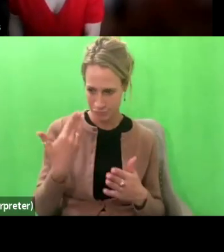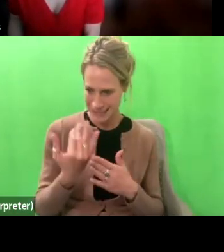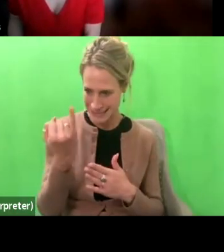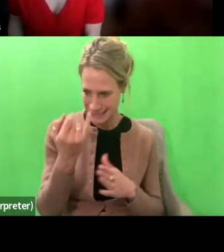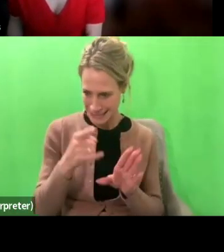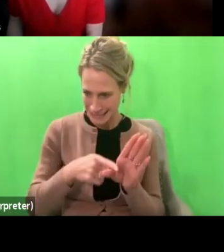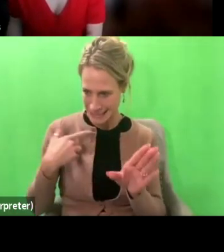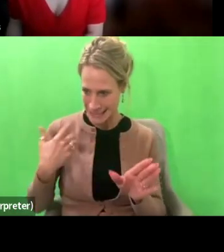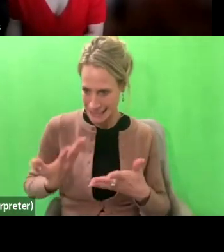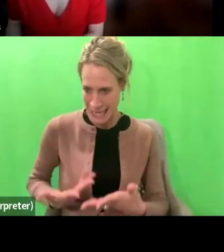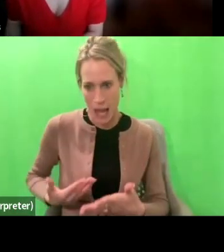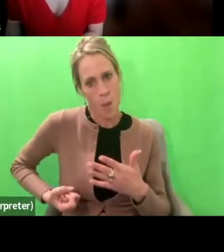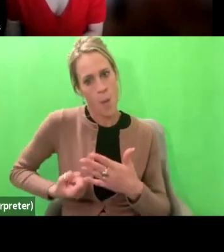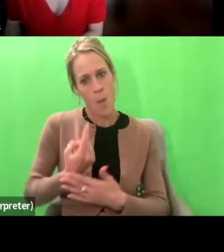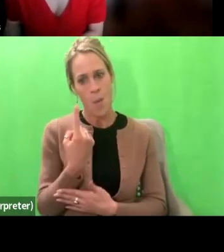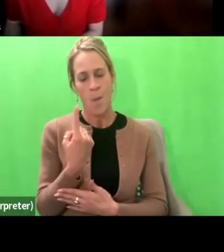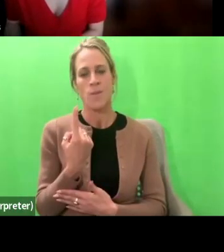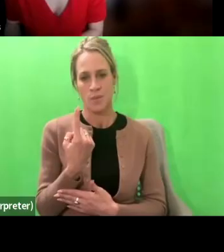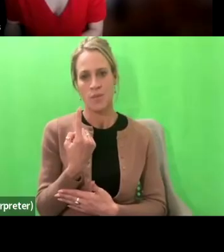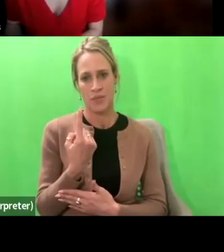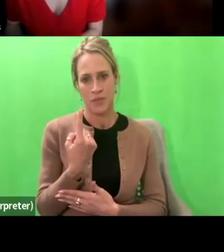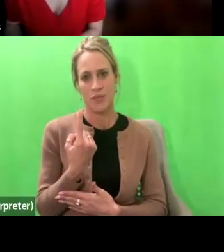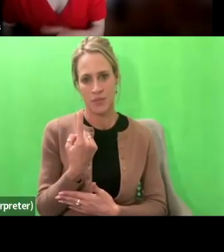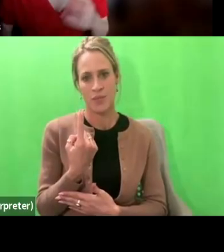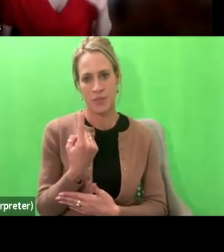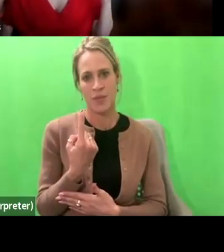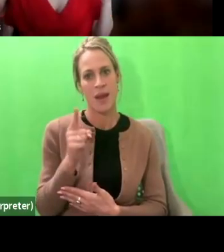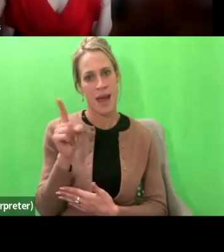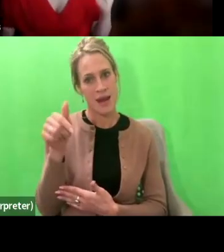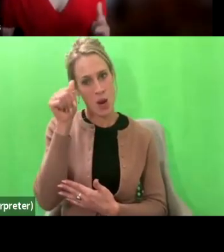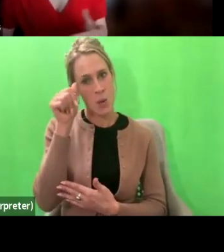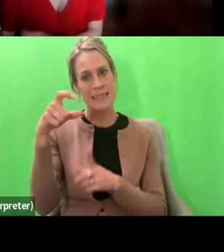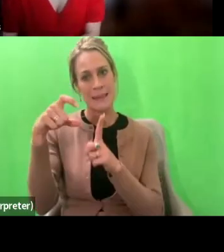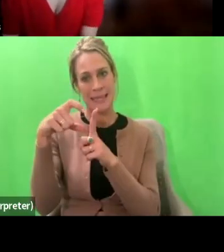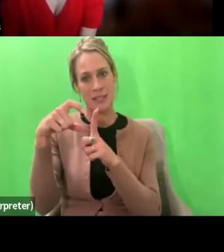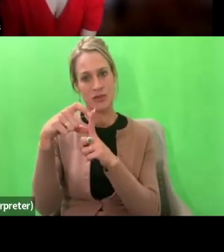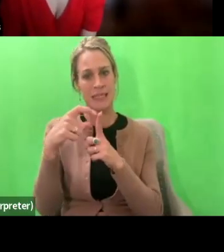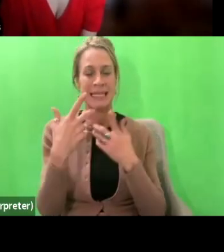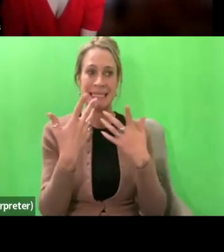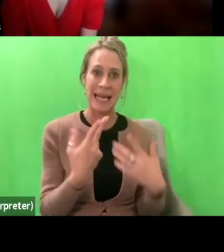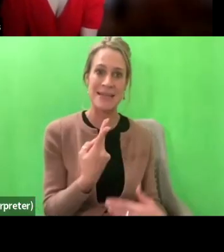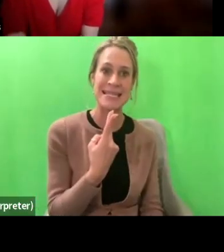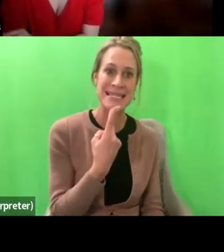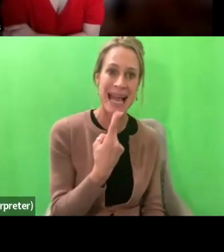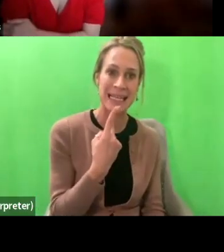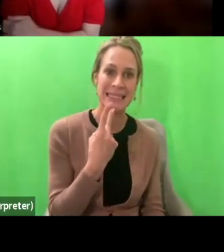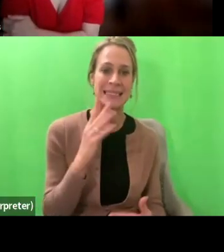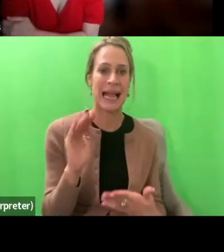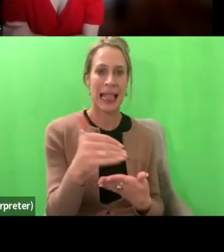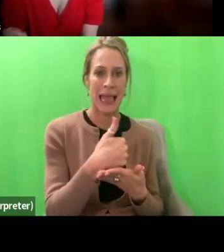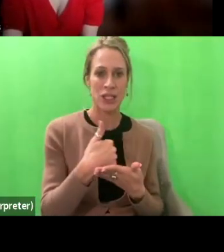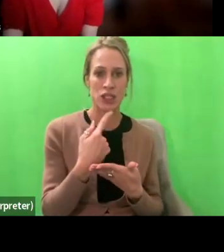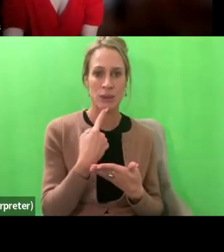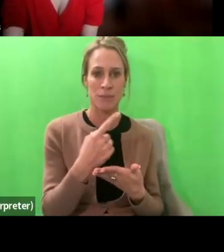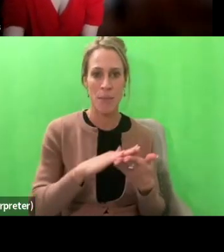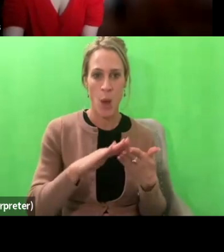little over the number of years that I've worked with and known Dimitra. My second collection of poems, thank goodness,